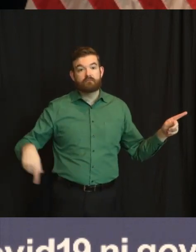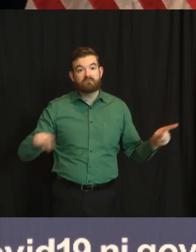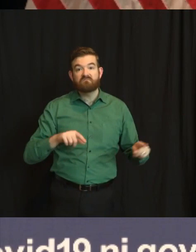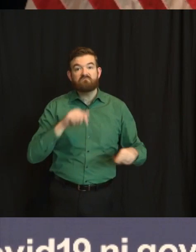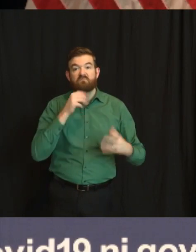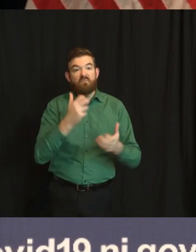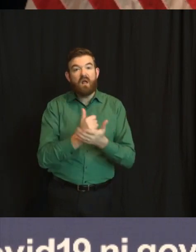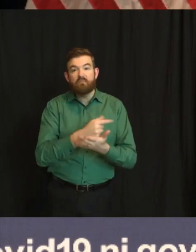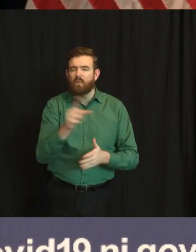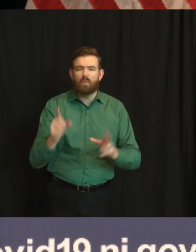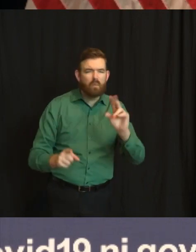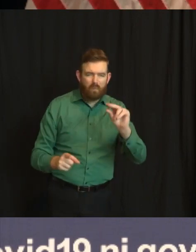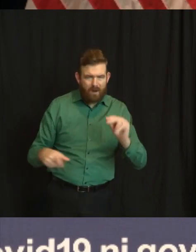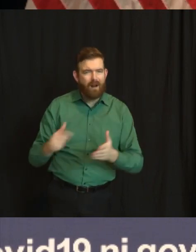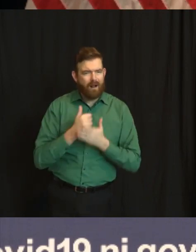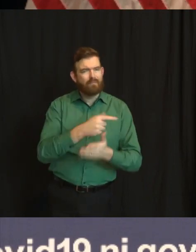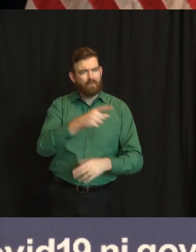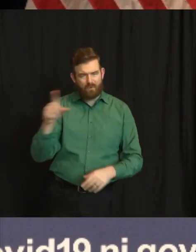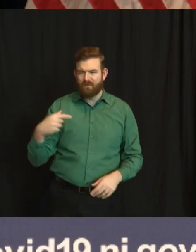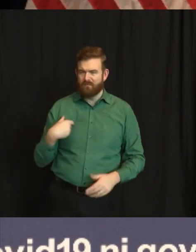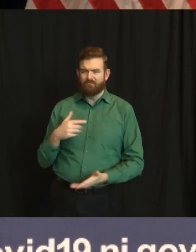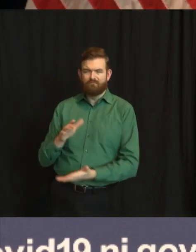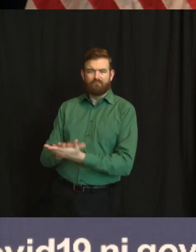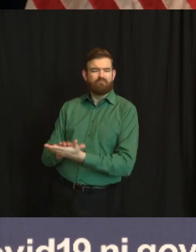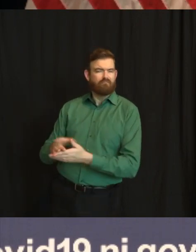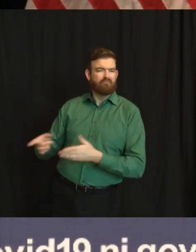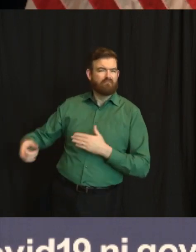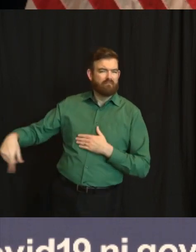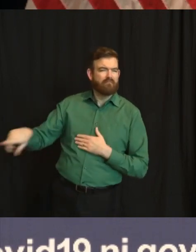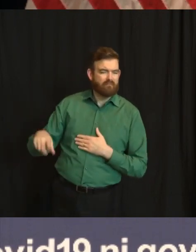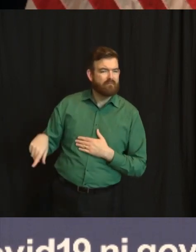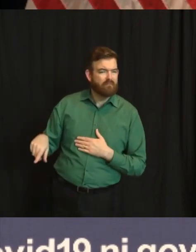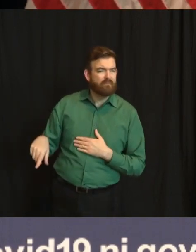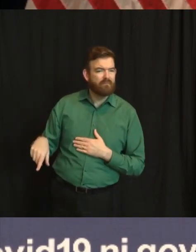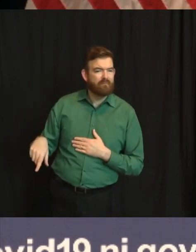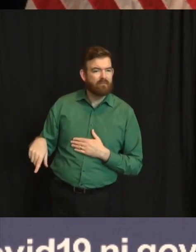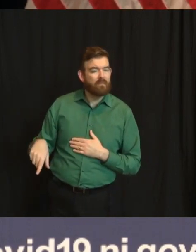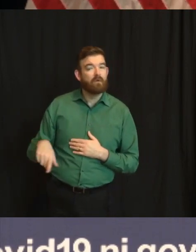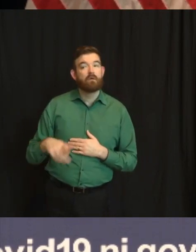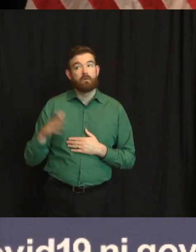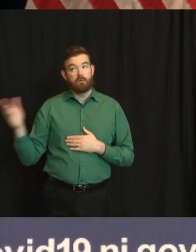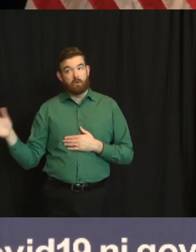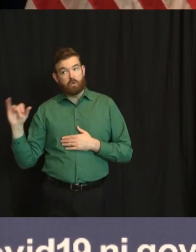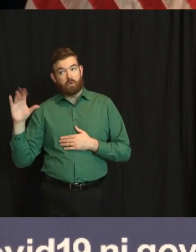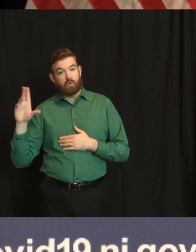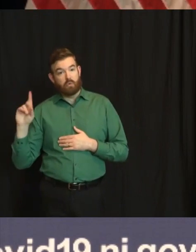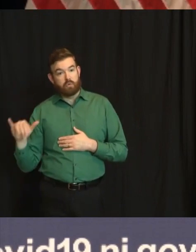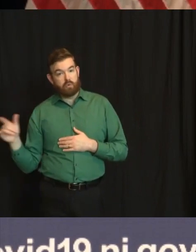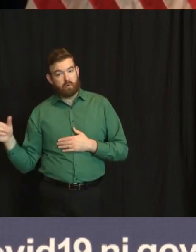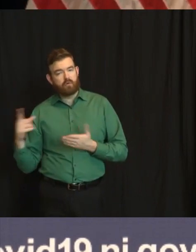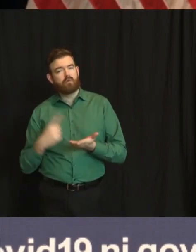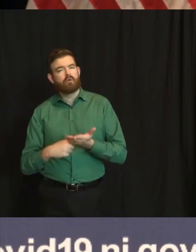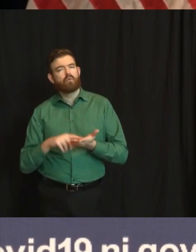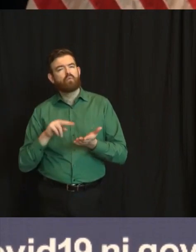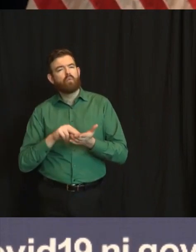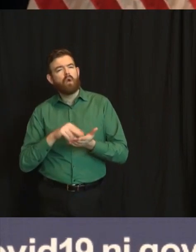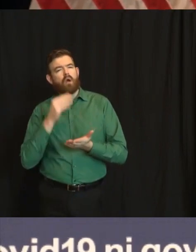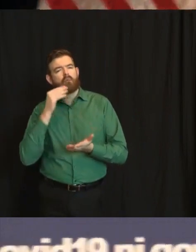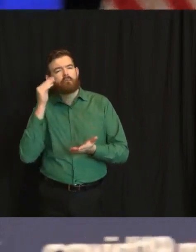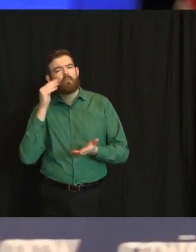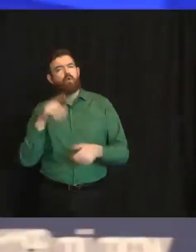Judy, of all the long-term care facilities defined in the broadest sense, how many COVID positive do we